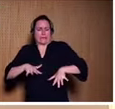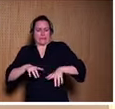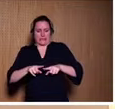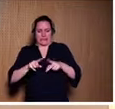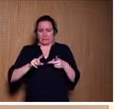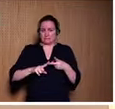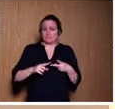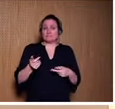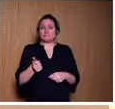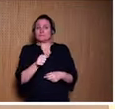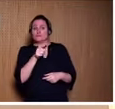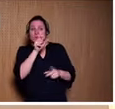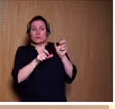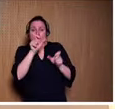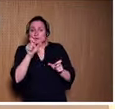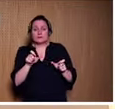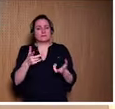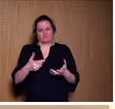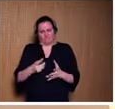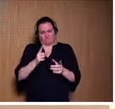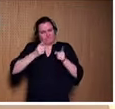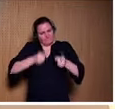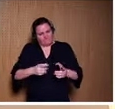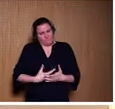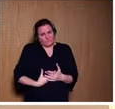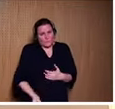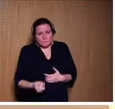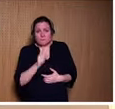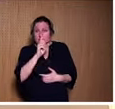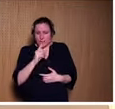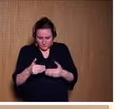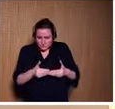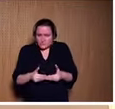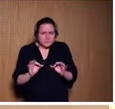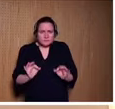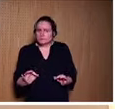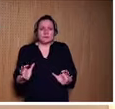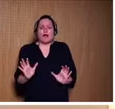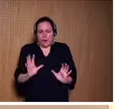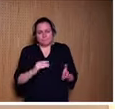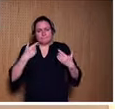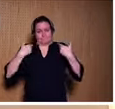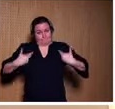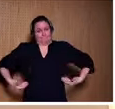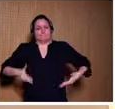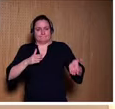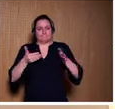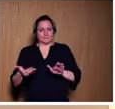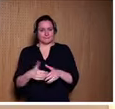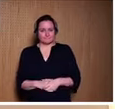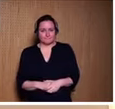unsafe abortions. I've spoken to so many people from our LGBTQI plus community